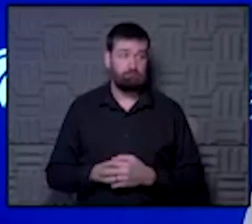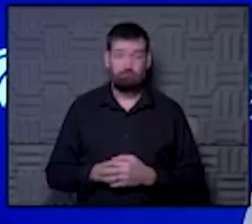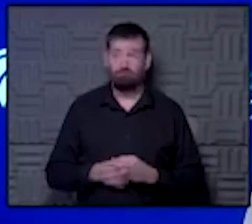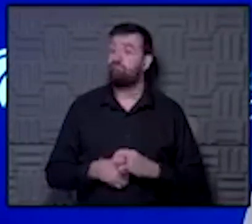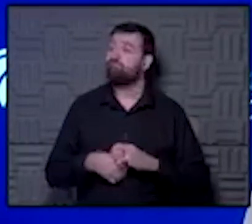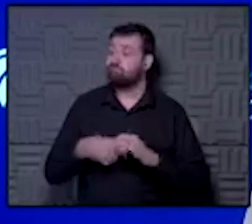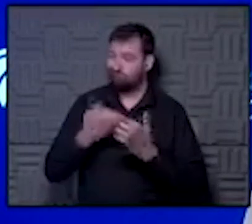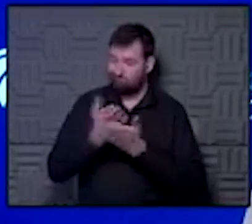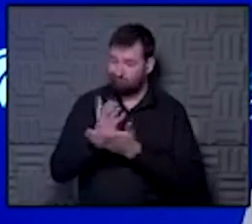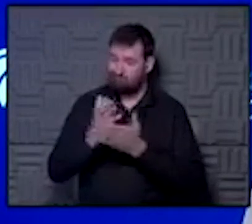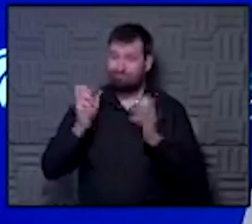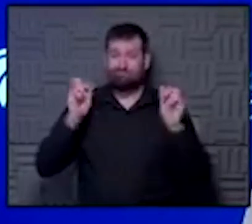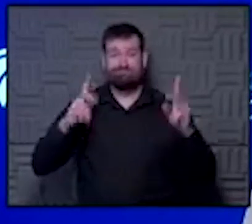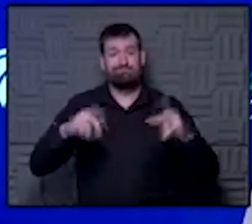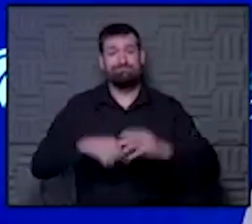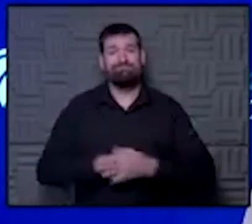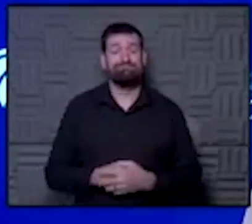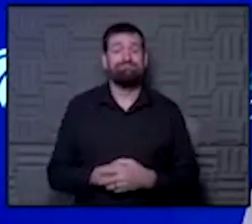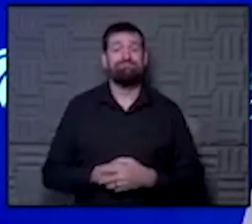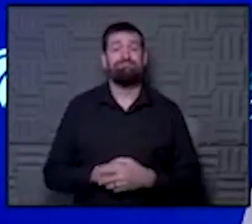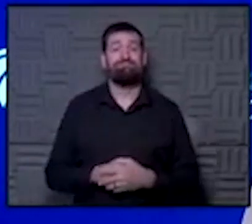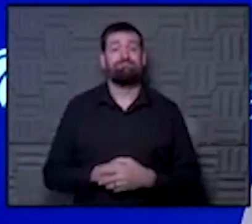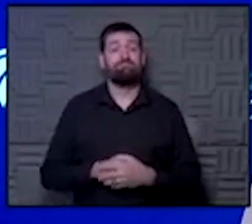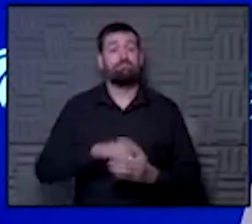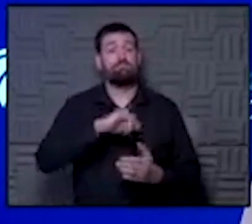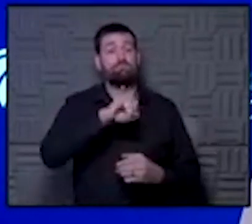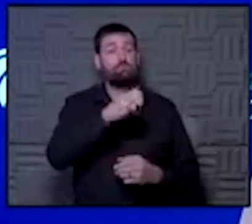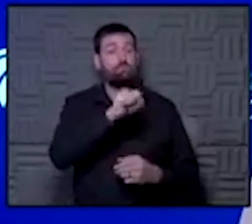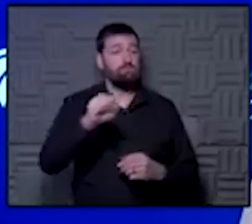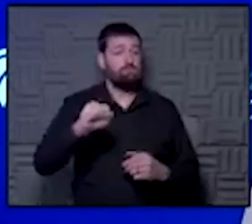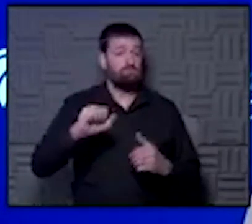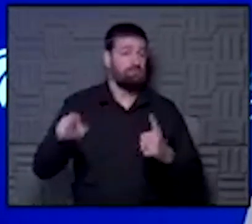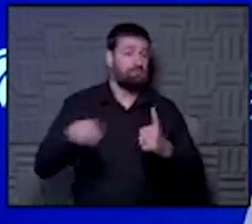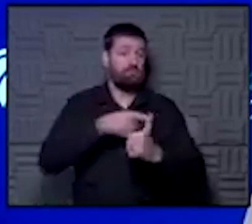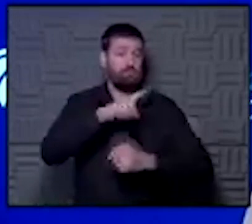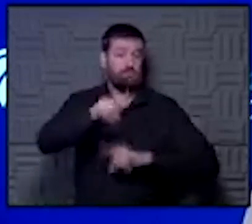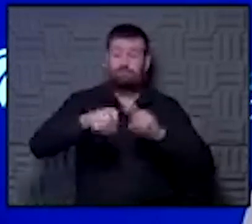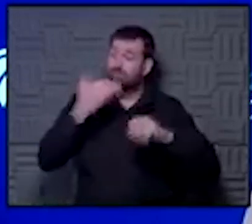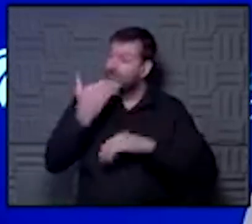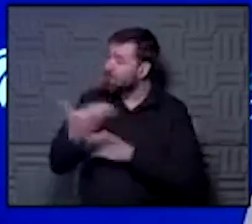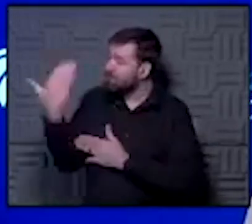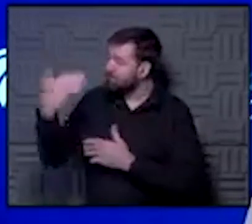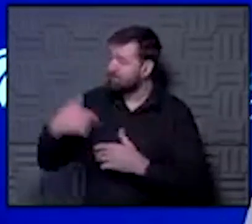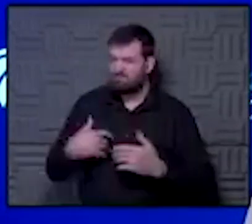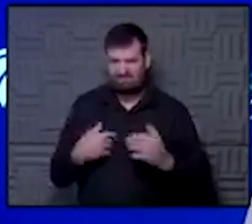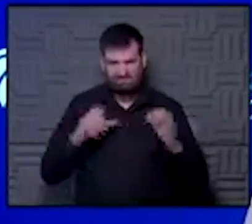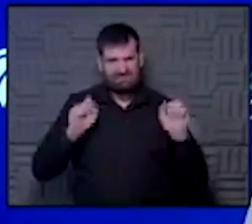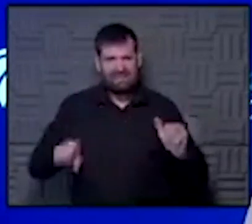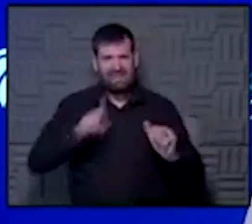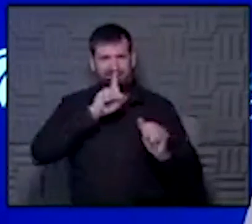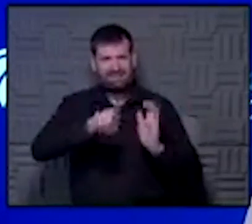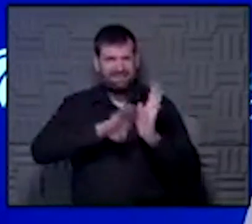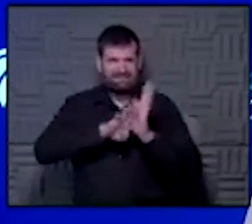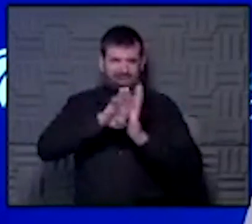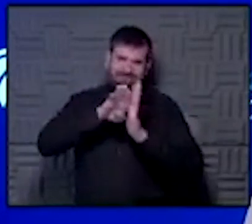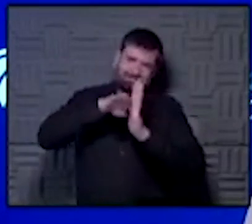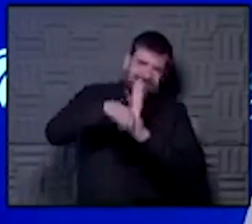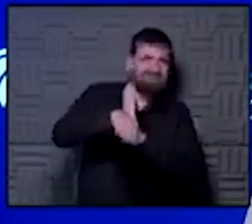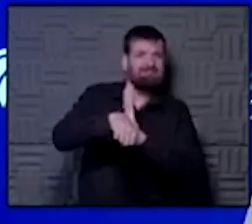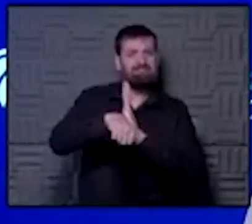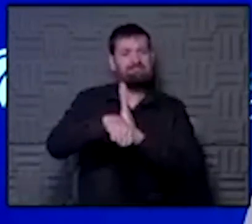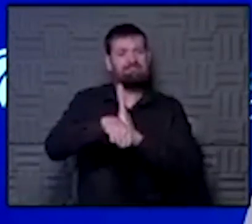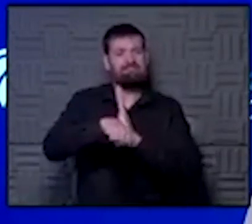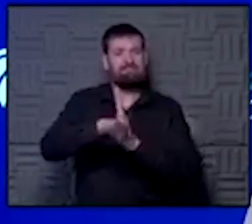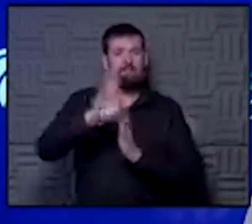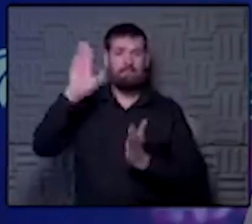All right, we're back. All right, so Jess, let's start with our first question. Good morning. Okay, so can we really bend the curve and bring